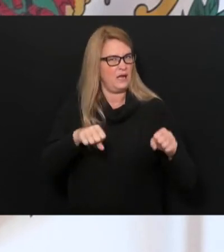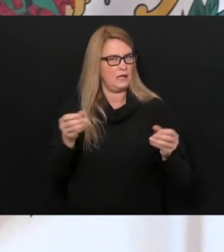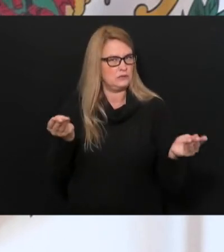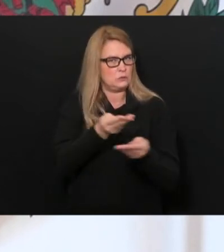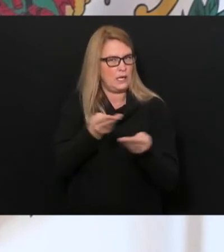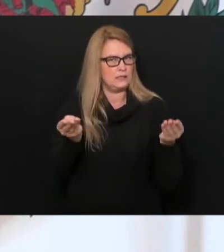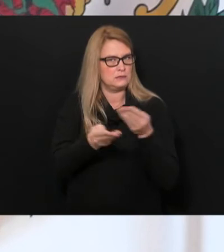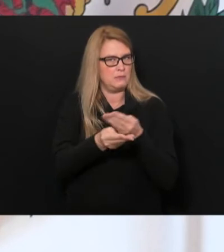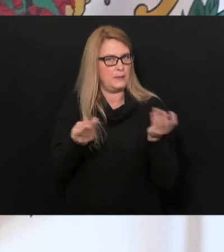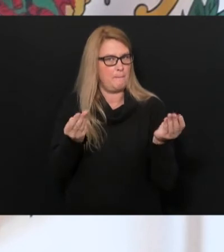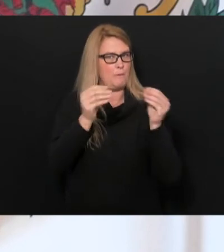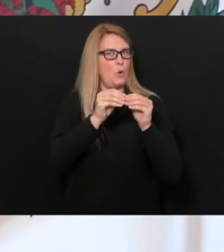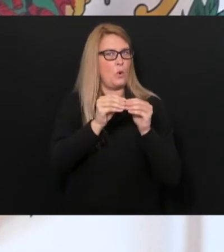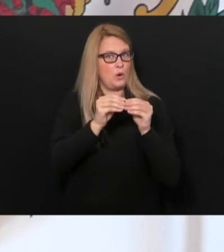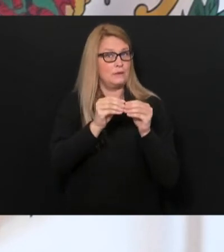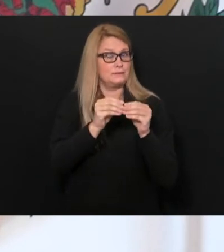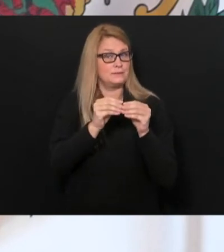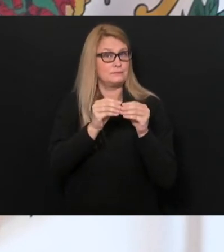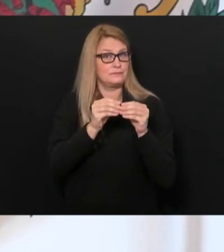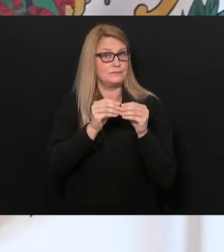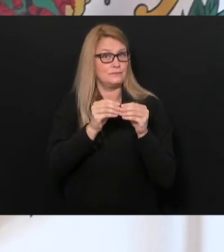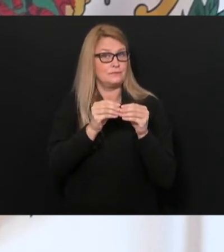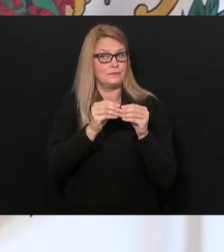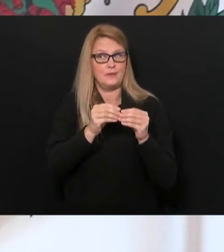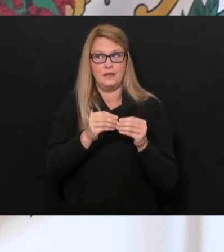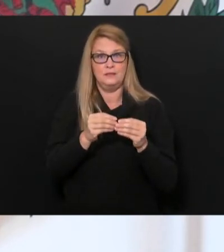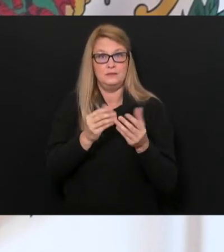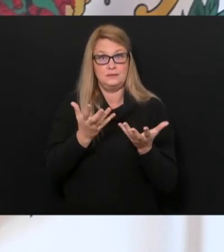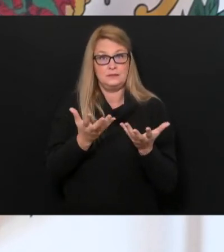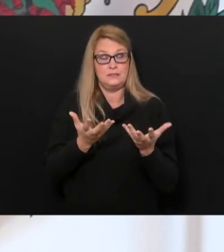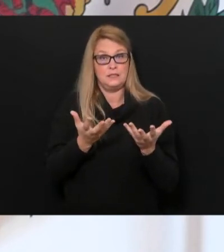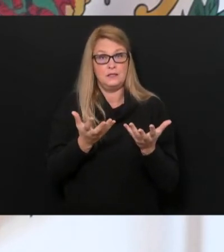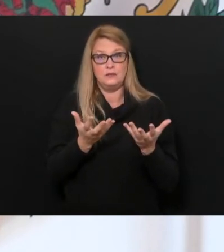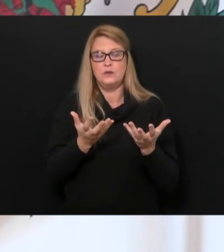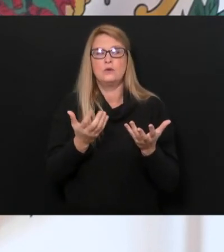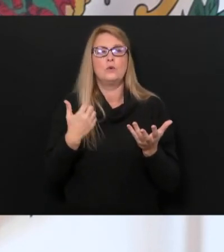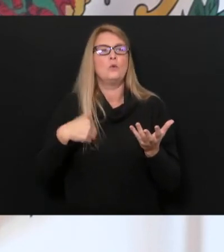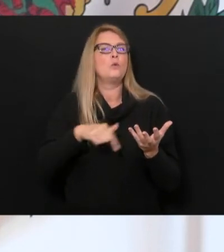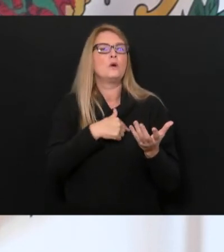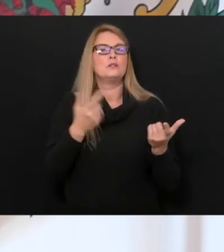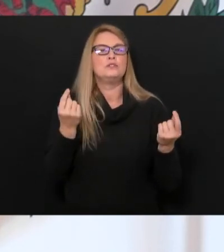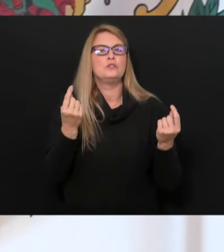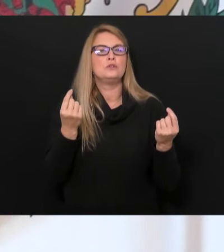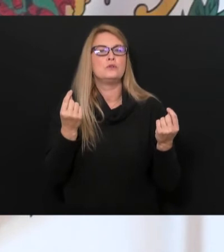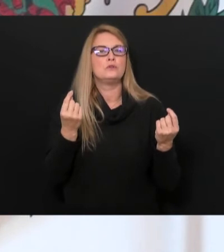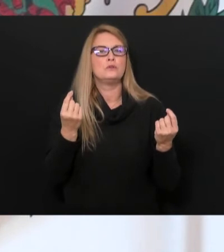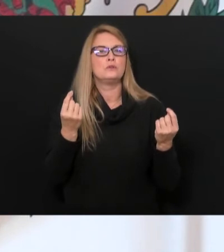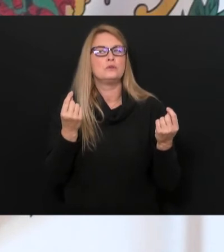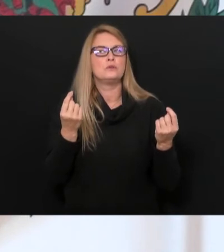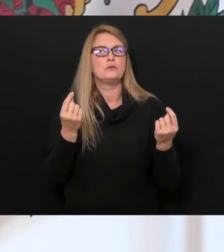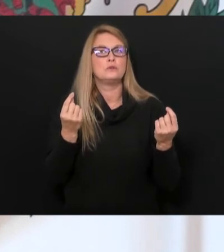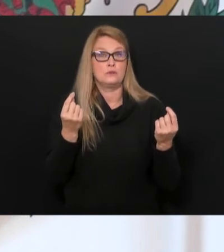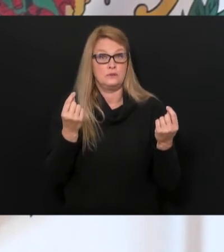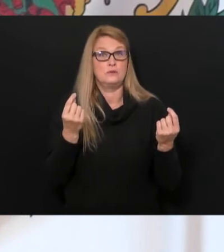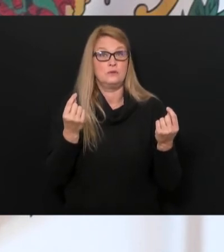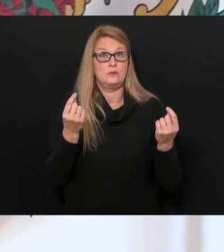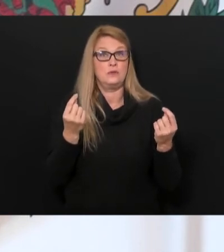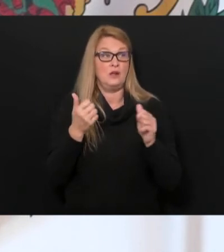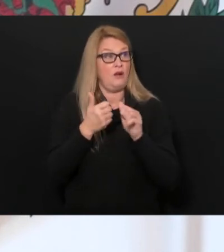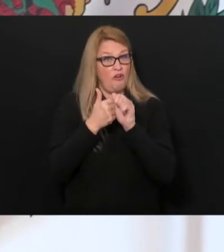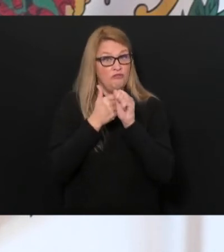kids. It's almost non-existent with the younger kids. What we're going to do is we're going to go with our